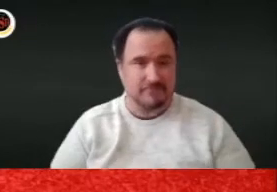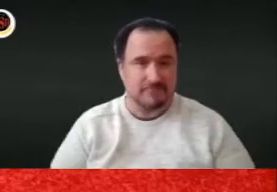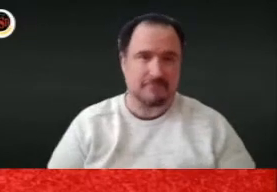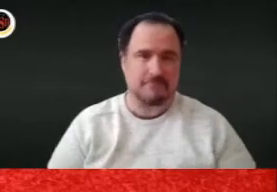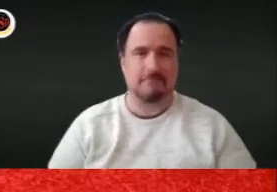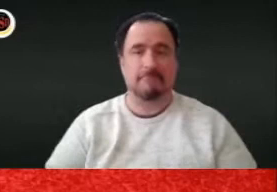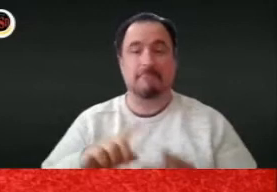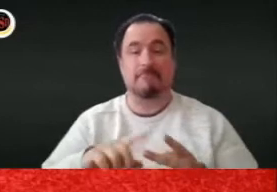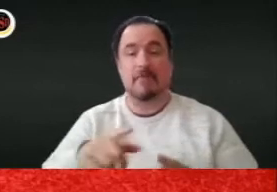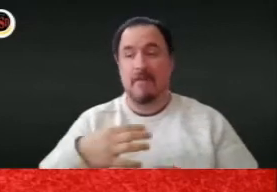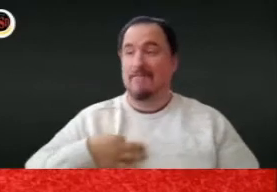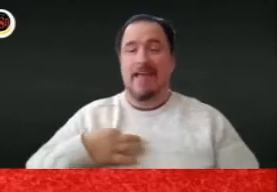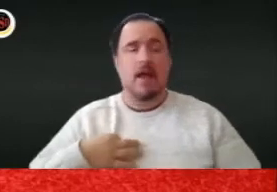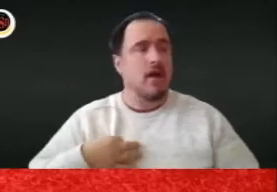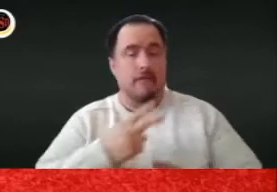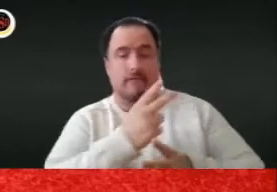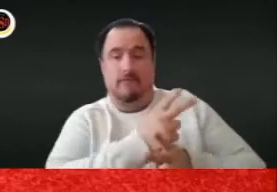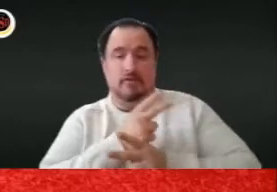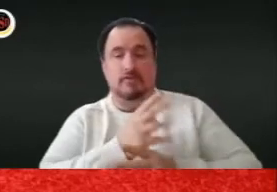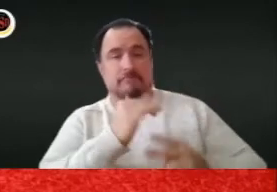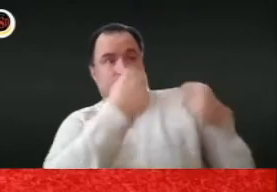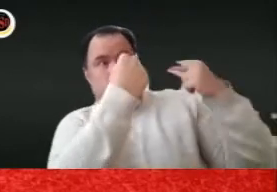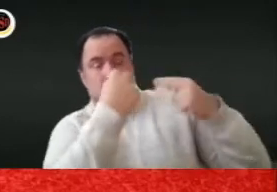is all volunteer, non-paid.